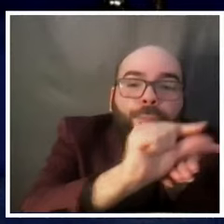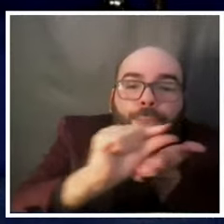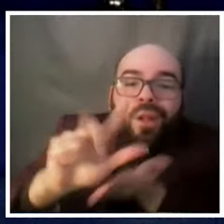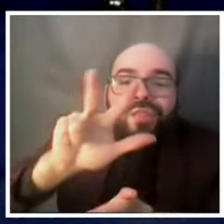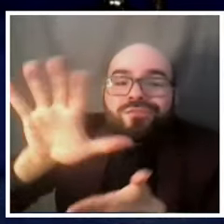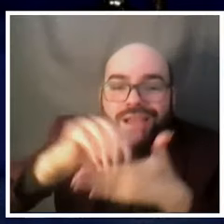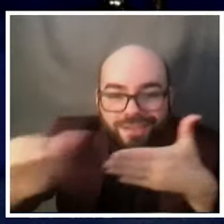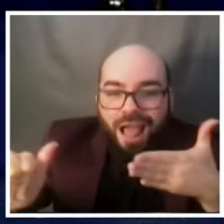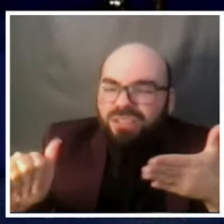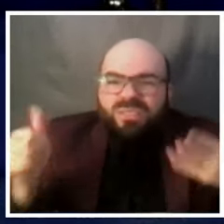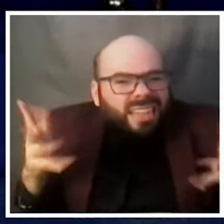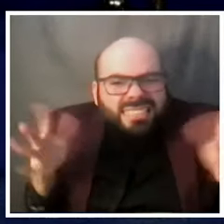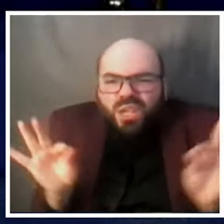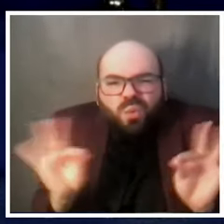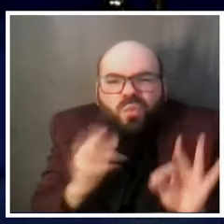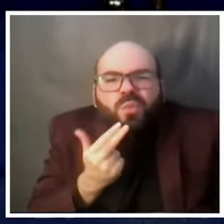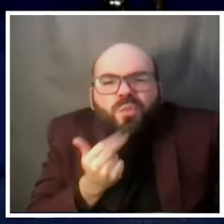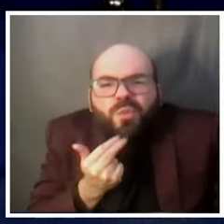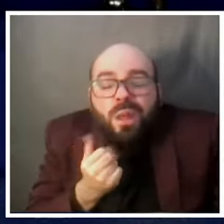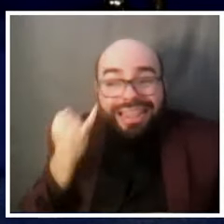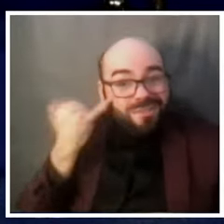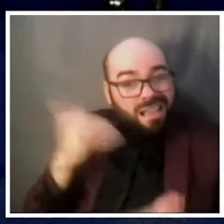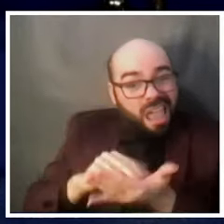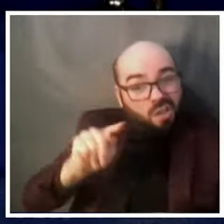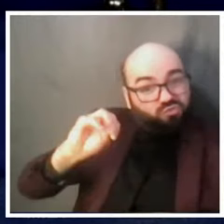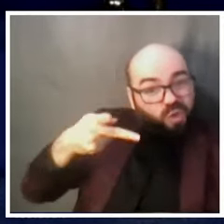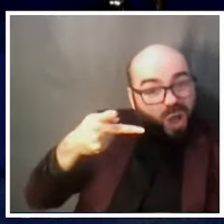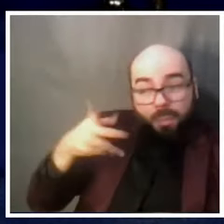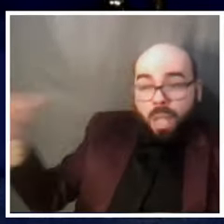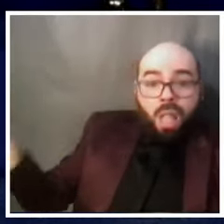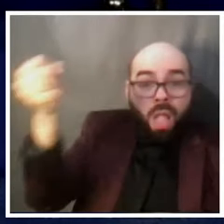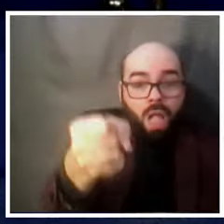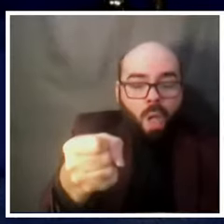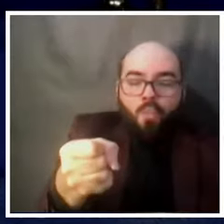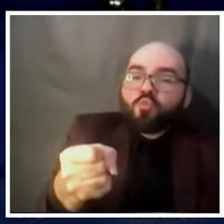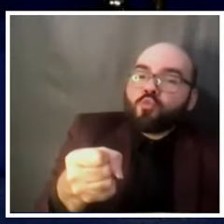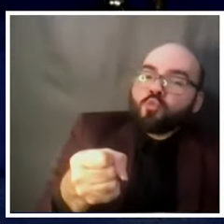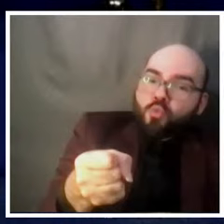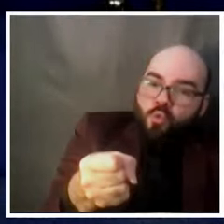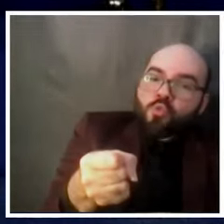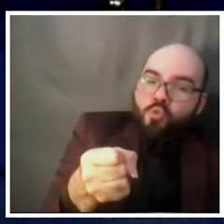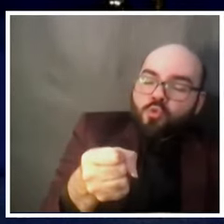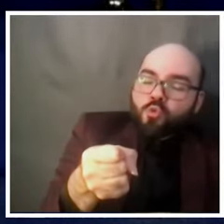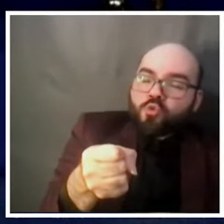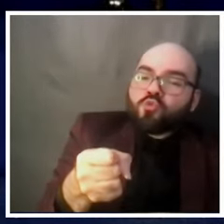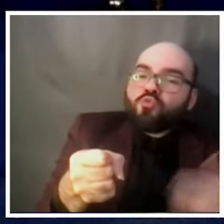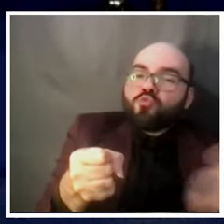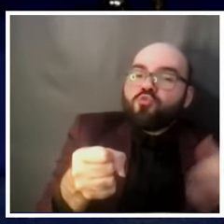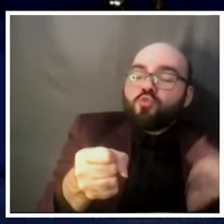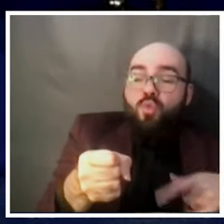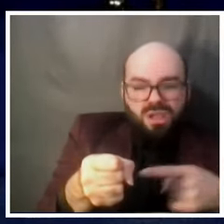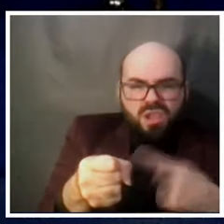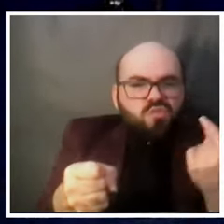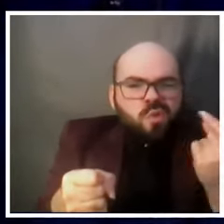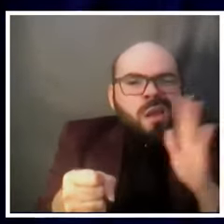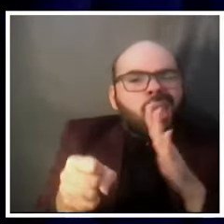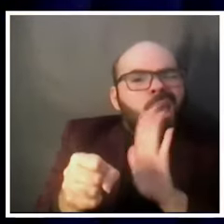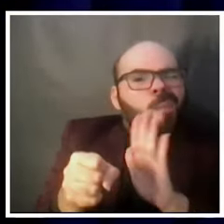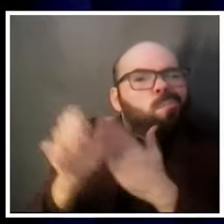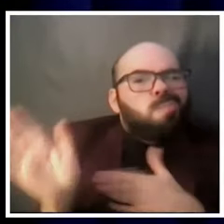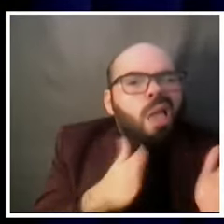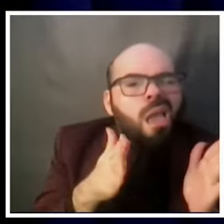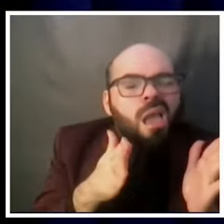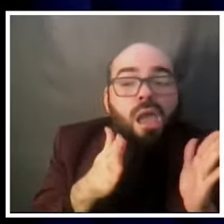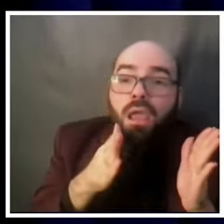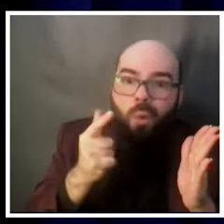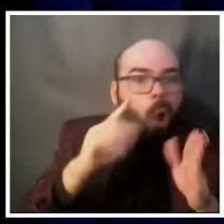But Trump's committed, if he's reelected, gets elected again, he wants to get rid of the law and give Big Pharma the